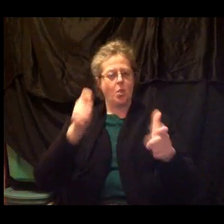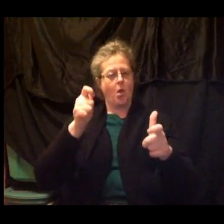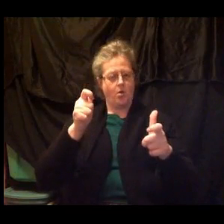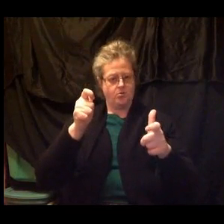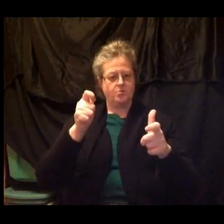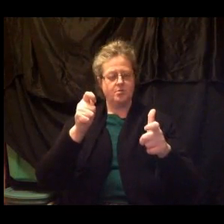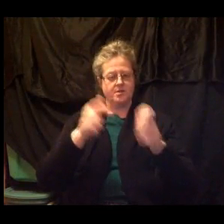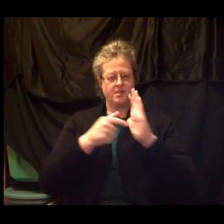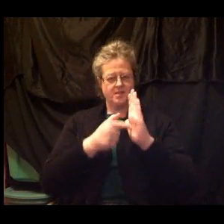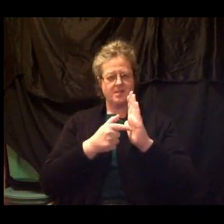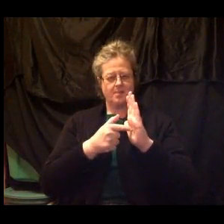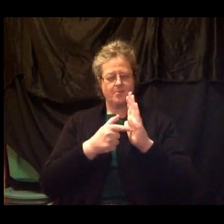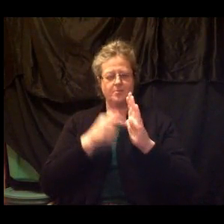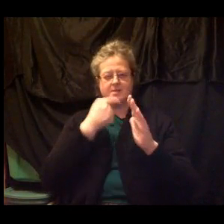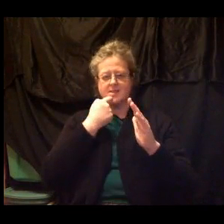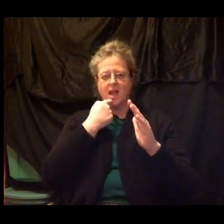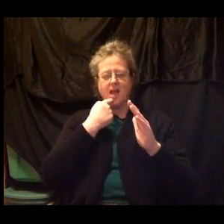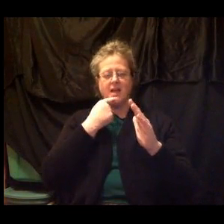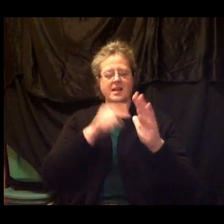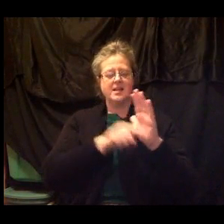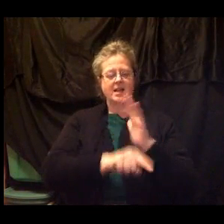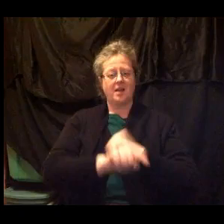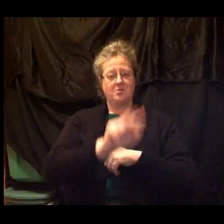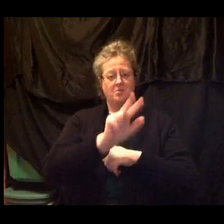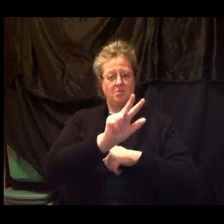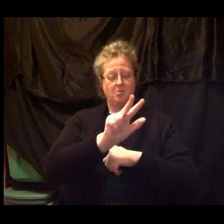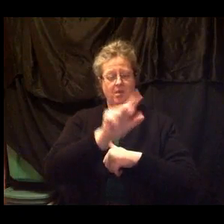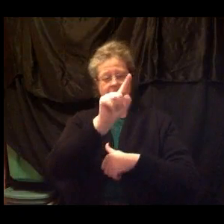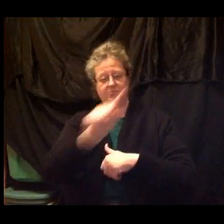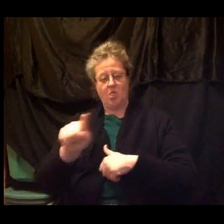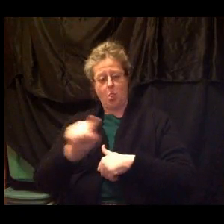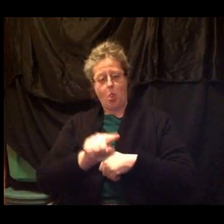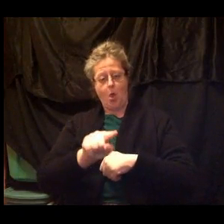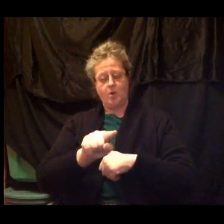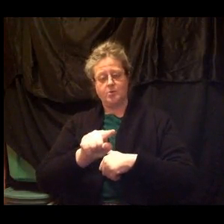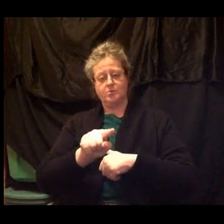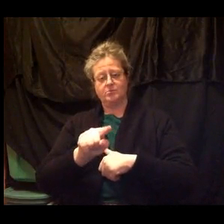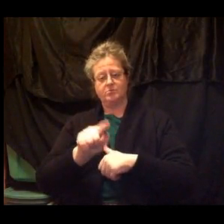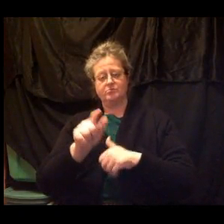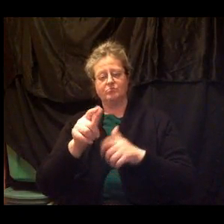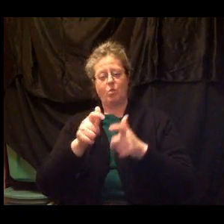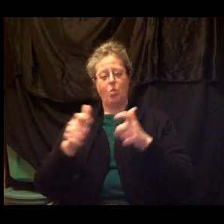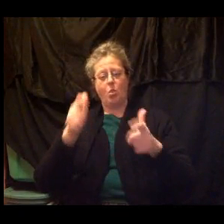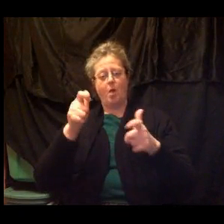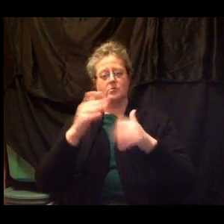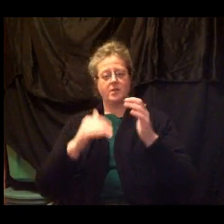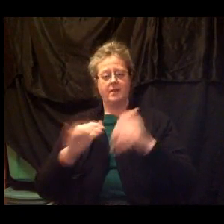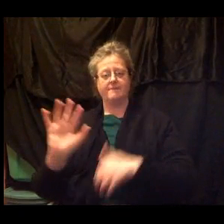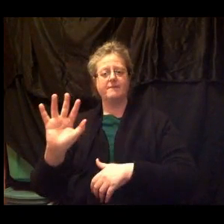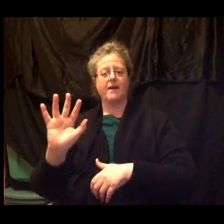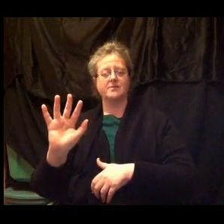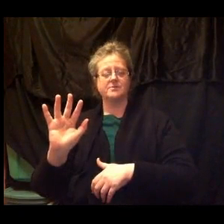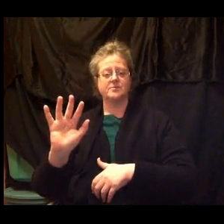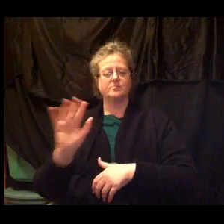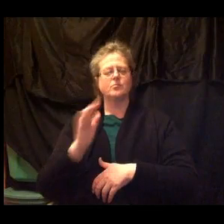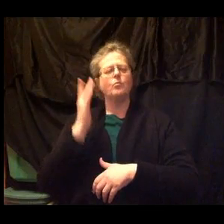And can you use to the right of and to the left of like you did earlier? No, but it's closer to 0. It's closer to